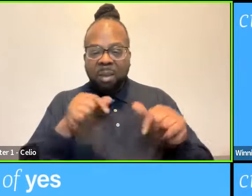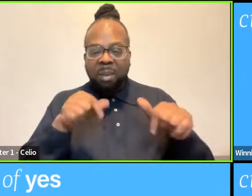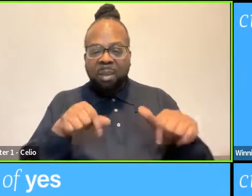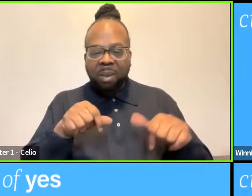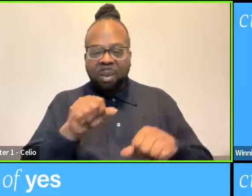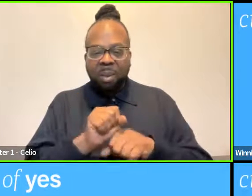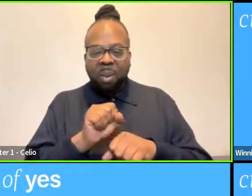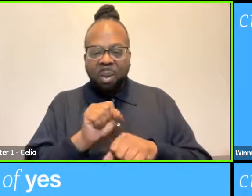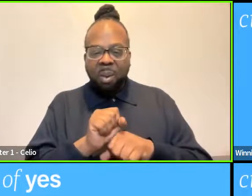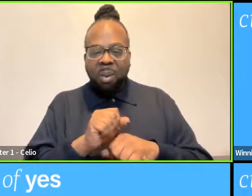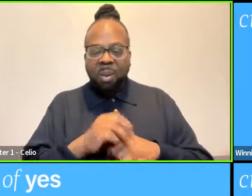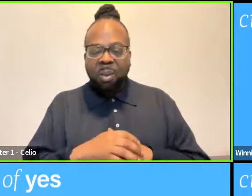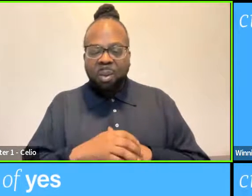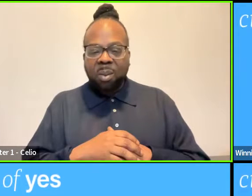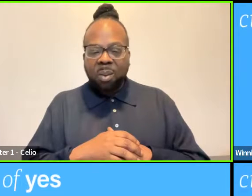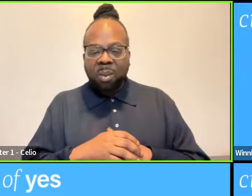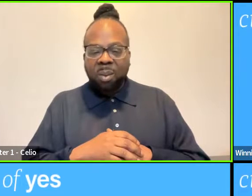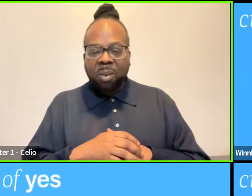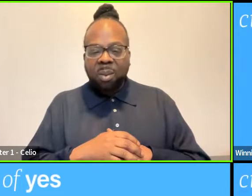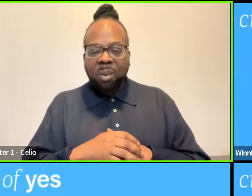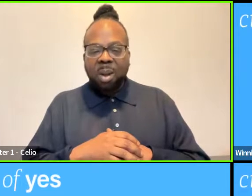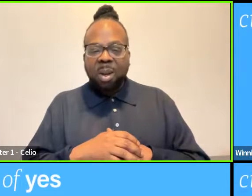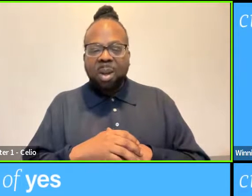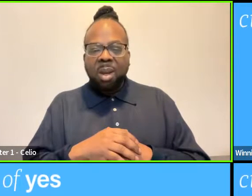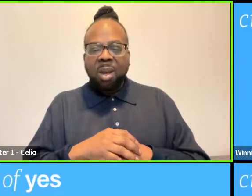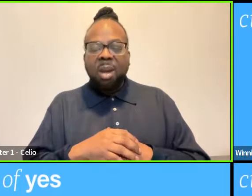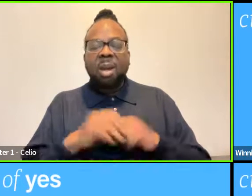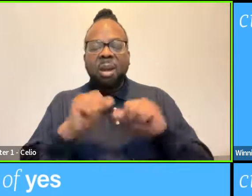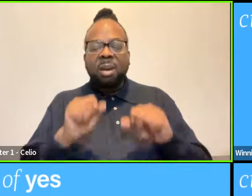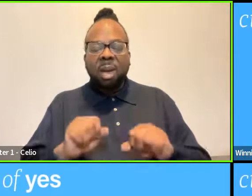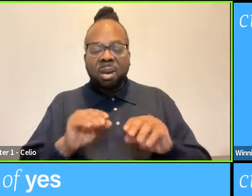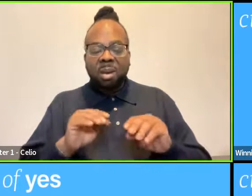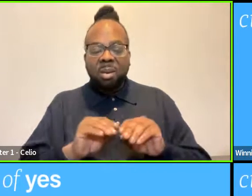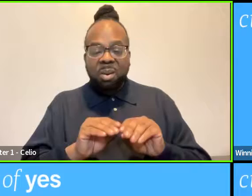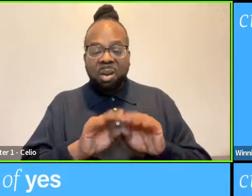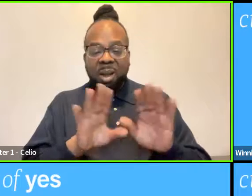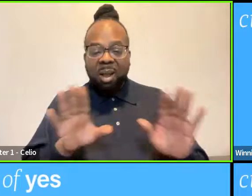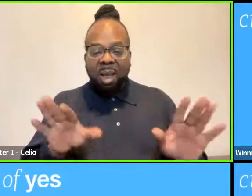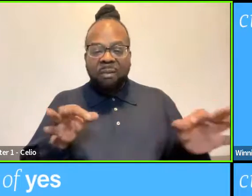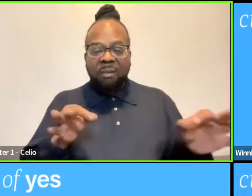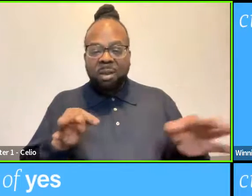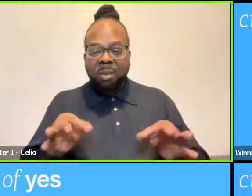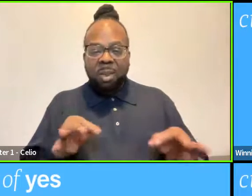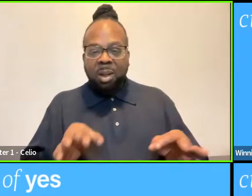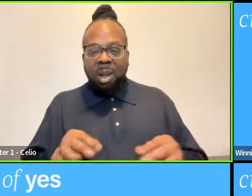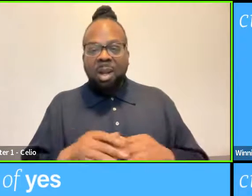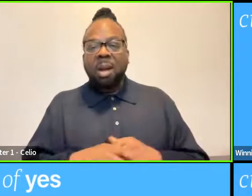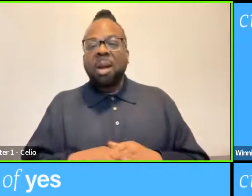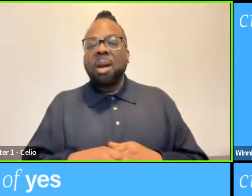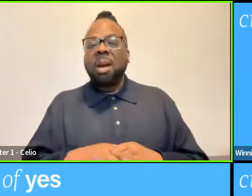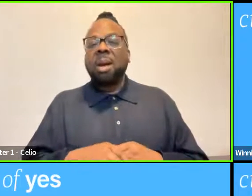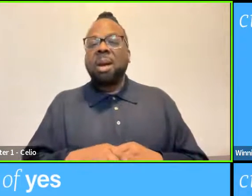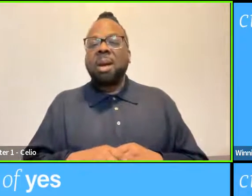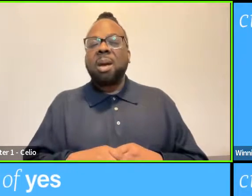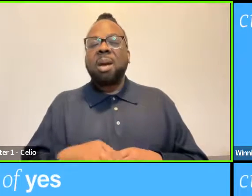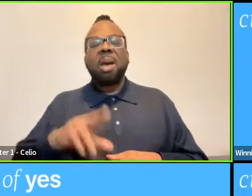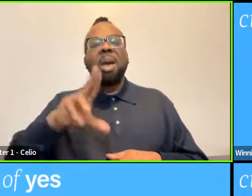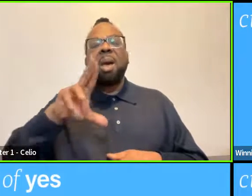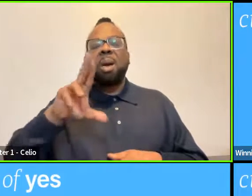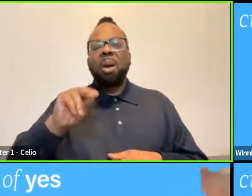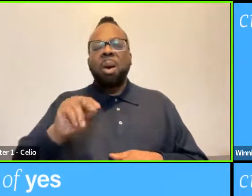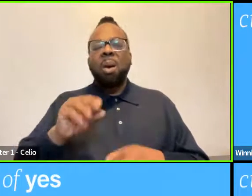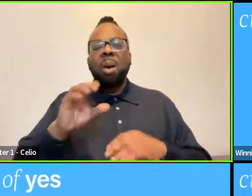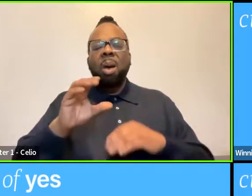believe is true, but can you clarify that? Sure. Yes. No construction requirements through this.